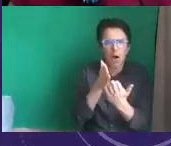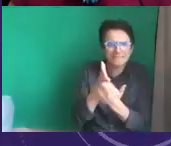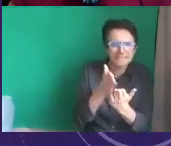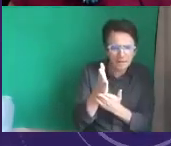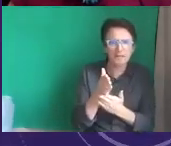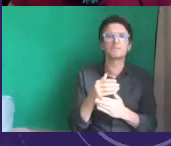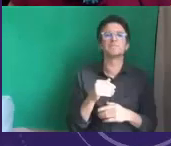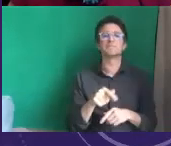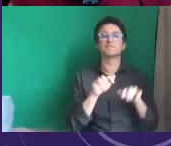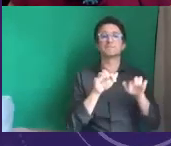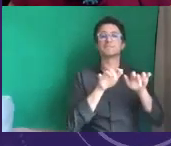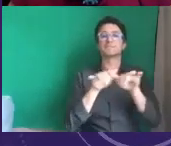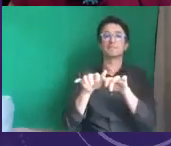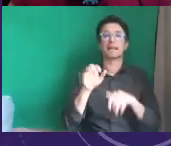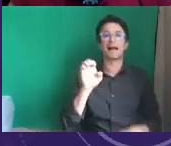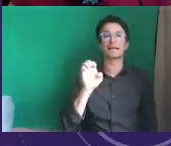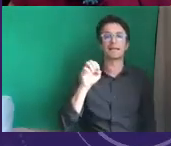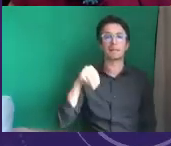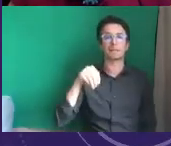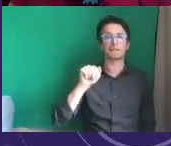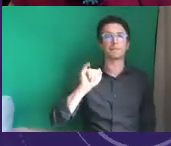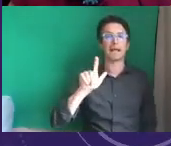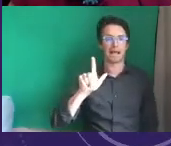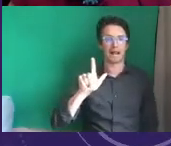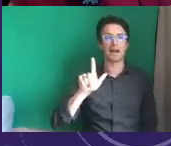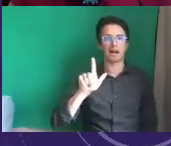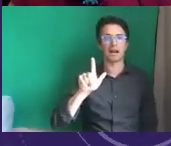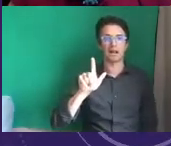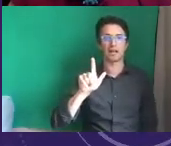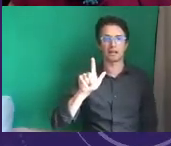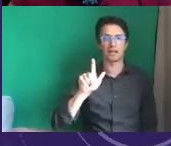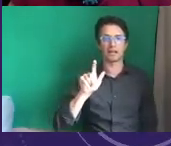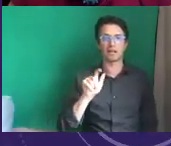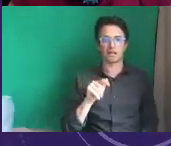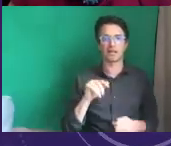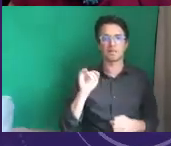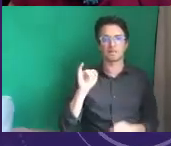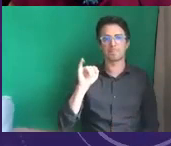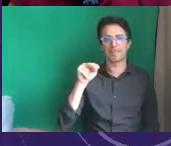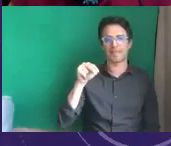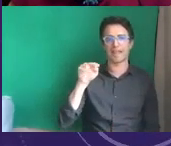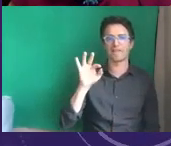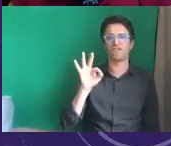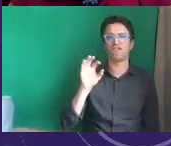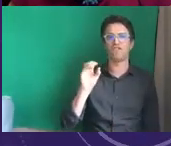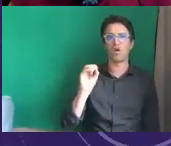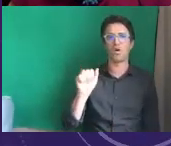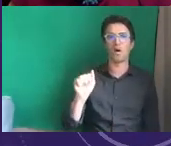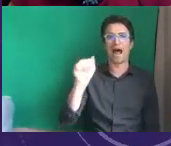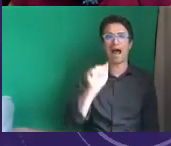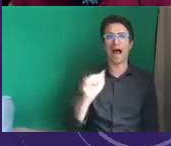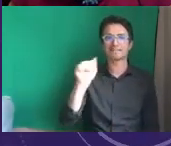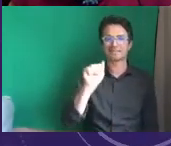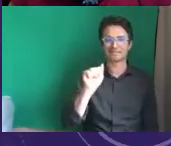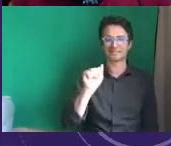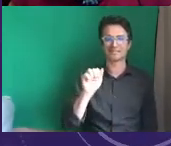Q&A, we will save 10 minutes for questions at the very end. So if you have any question, please put it